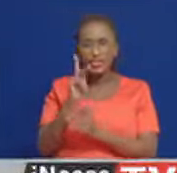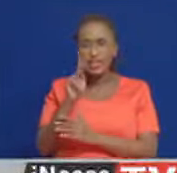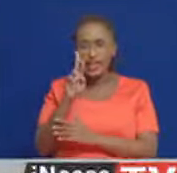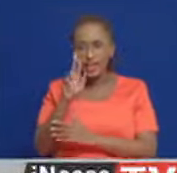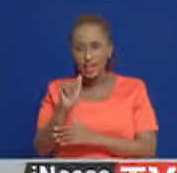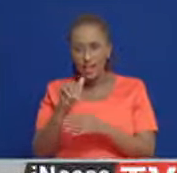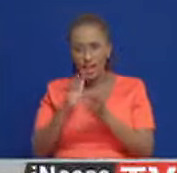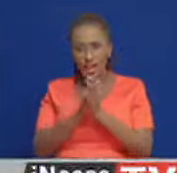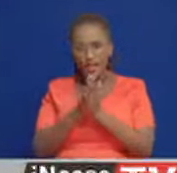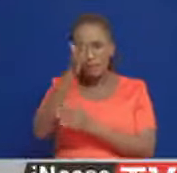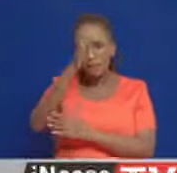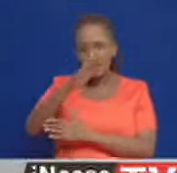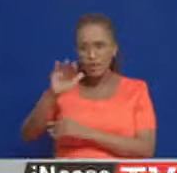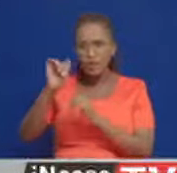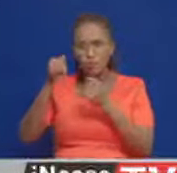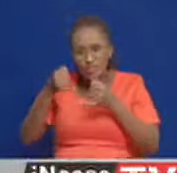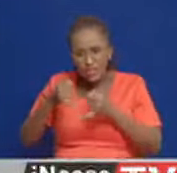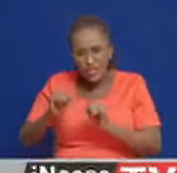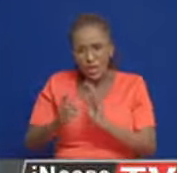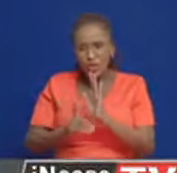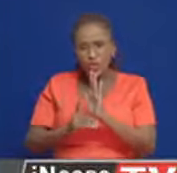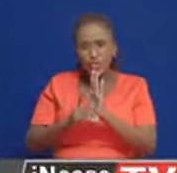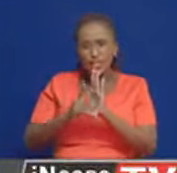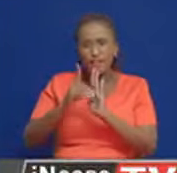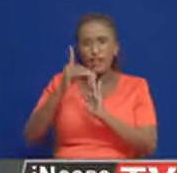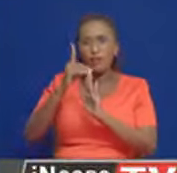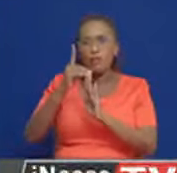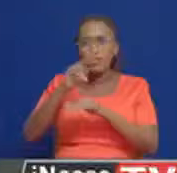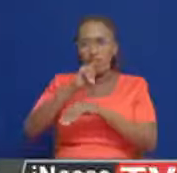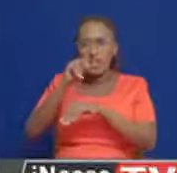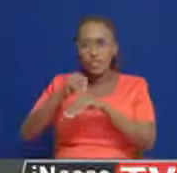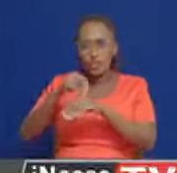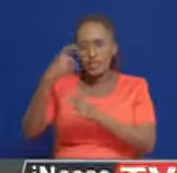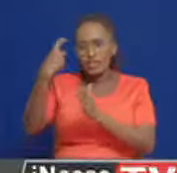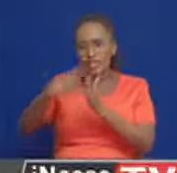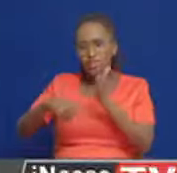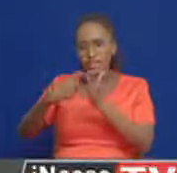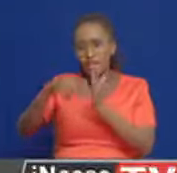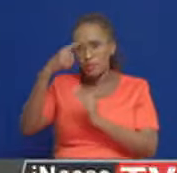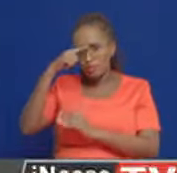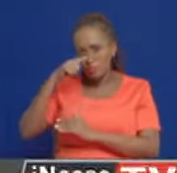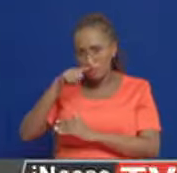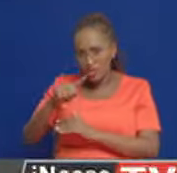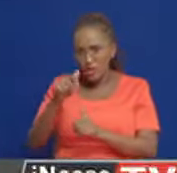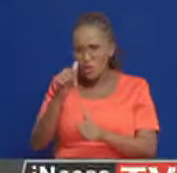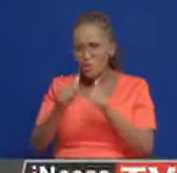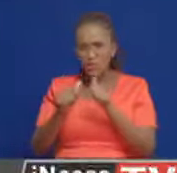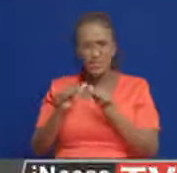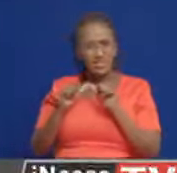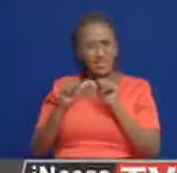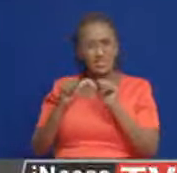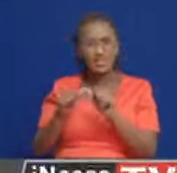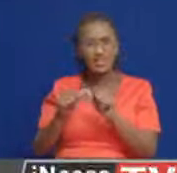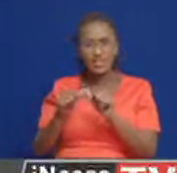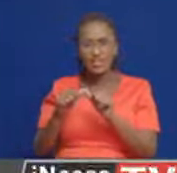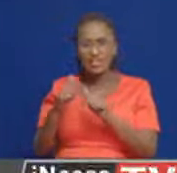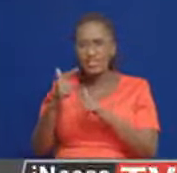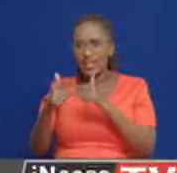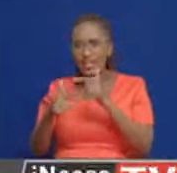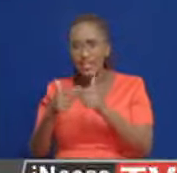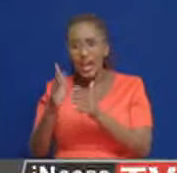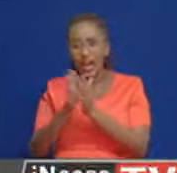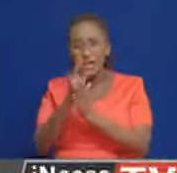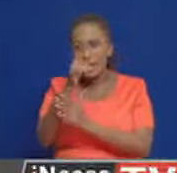Parliament, to develop the national tax policy, which doesn't seem to and it's out and was approved